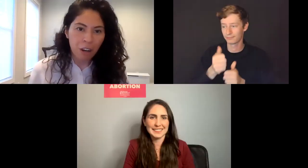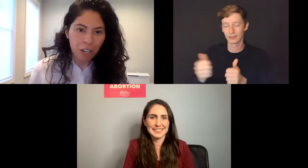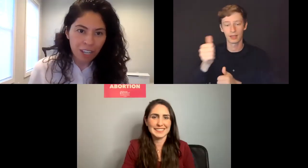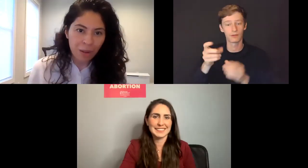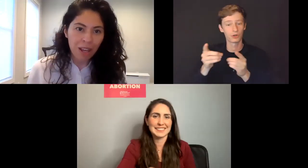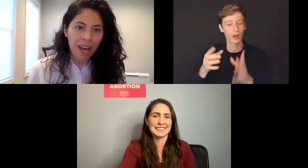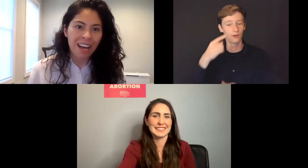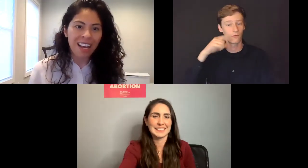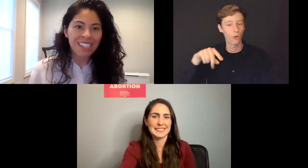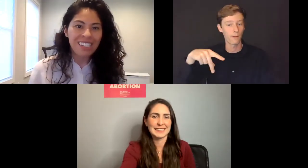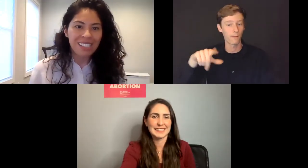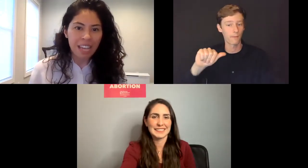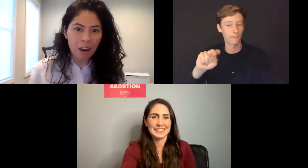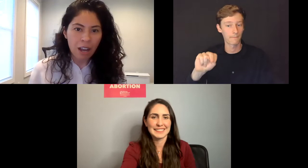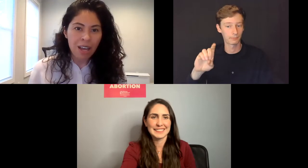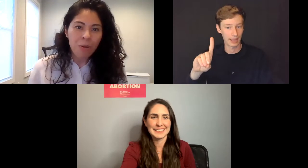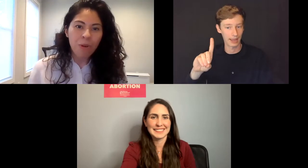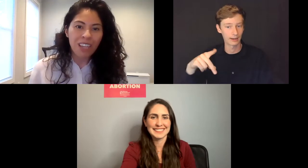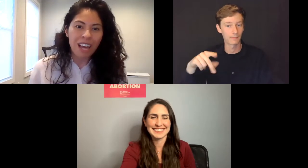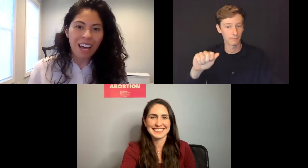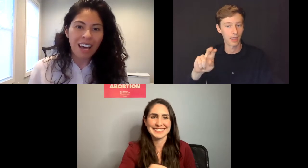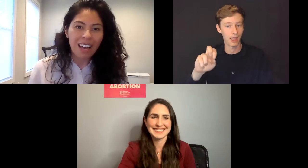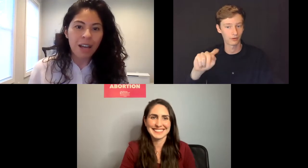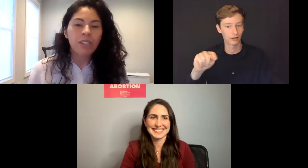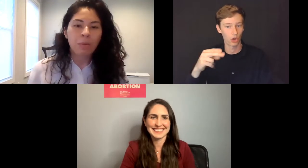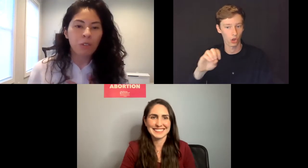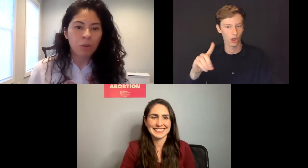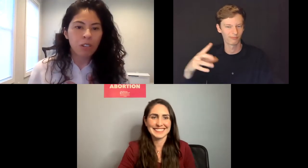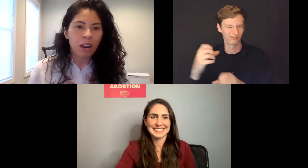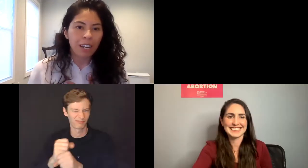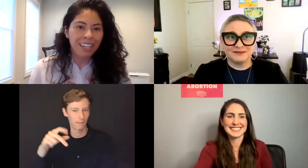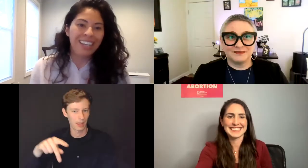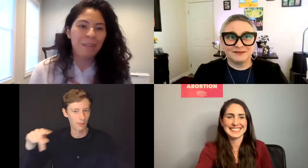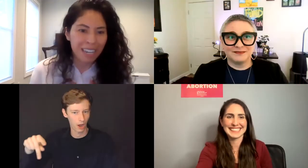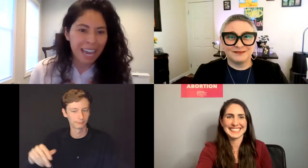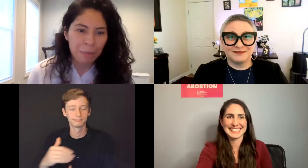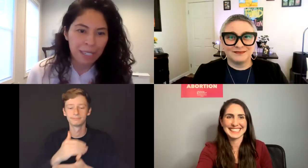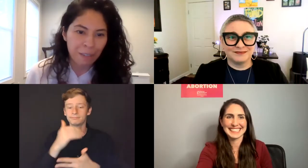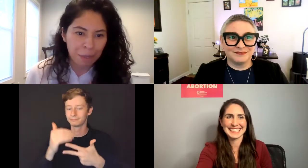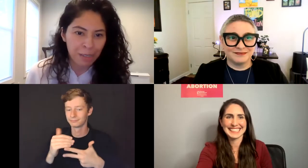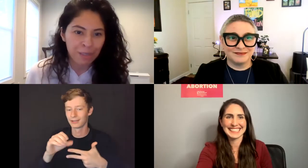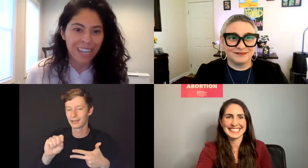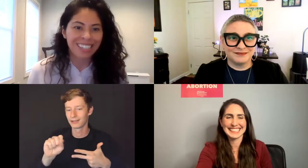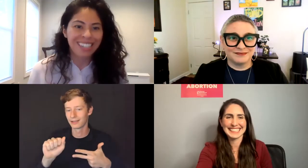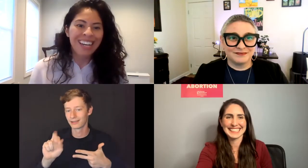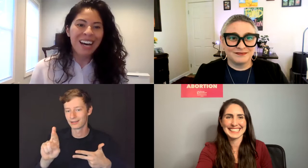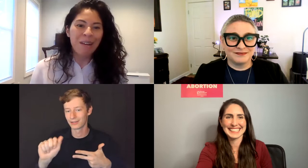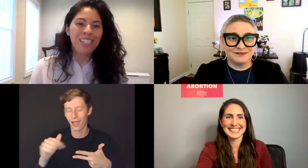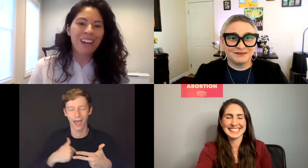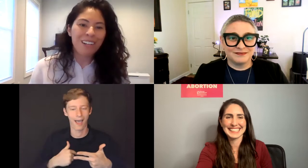Planned Parenthood, Sarah with, I'm so sorry, I'm getting ahead of myself, I'm getting so